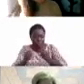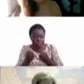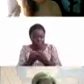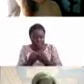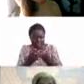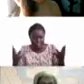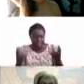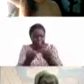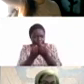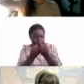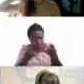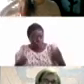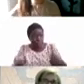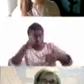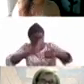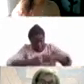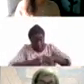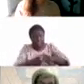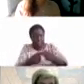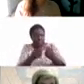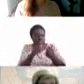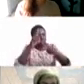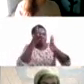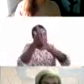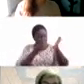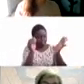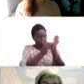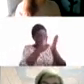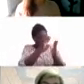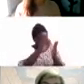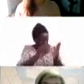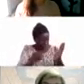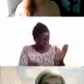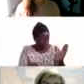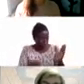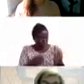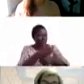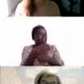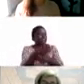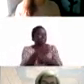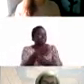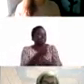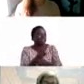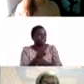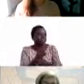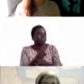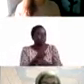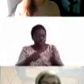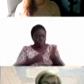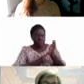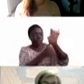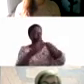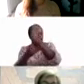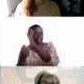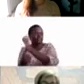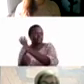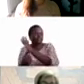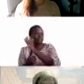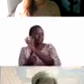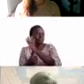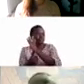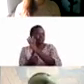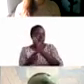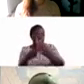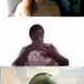the necessary advocacy and training in sign language for the personnel that